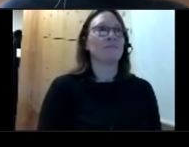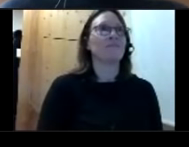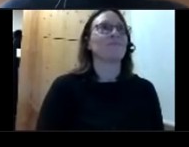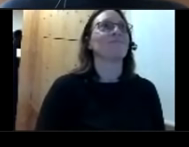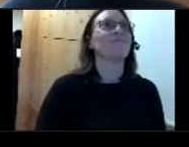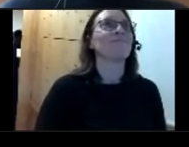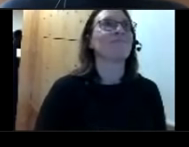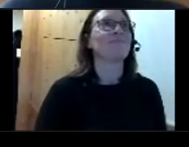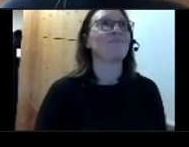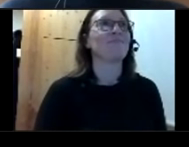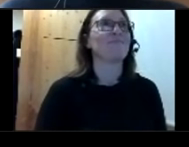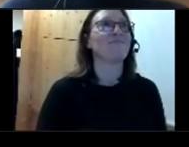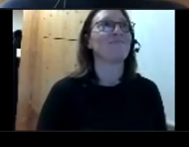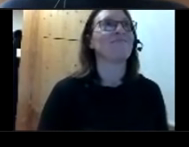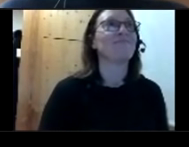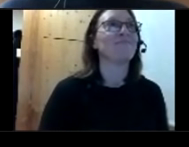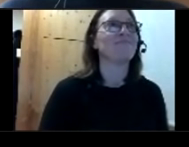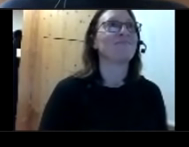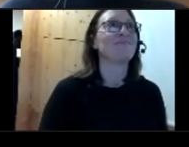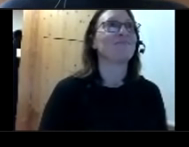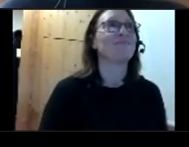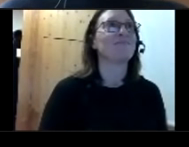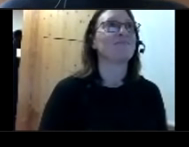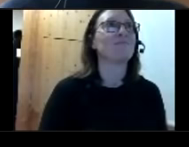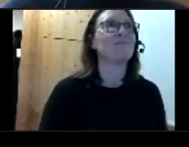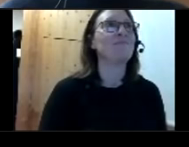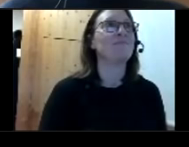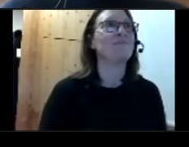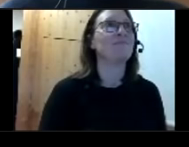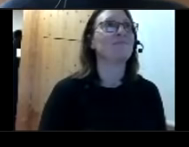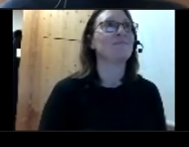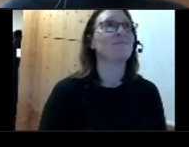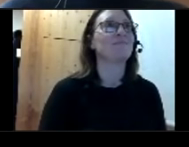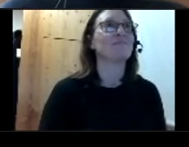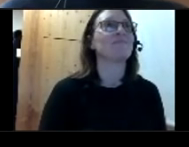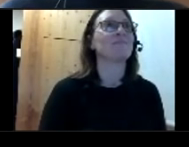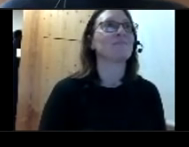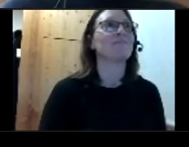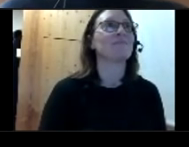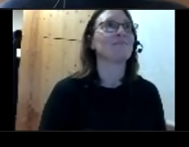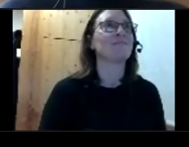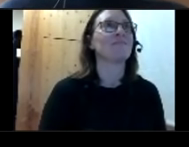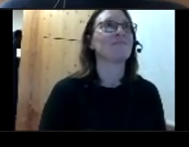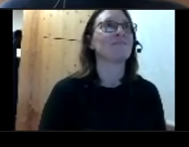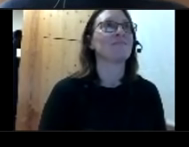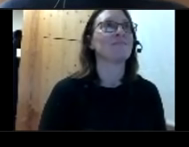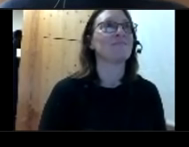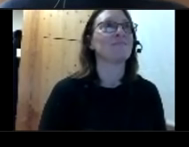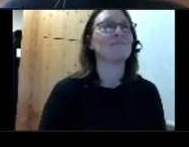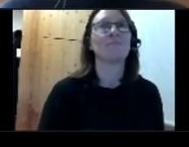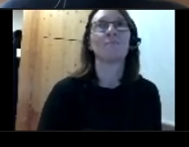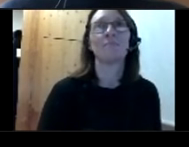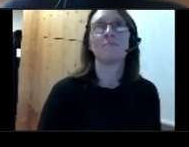overwhelmed. Others have identified priority issues and started addressing them, and that might be reflected in the questions because some of the questions you're asking here obviously